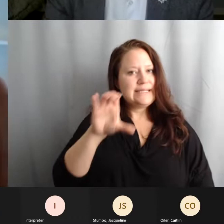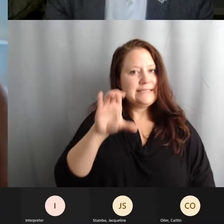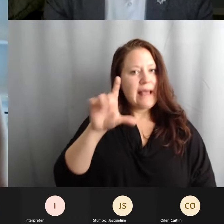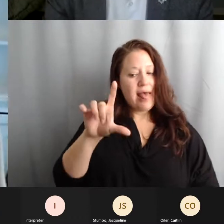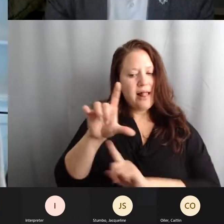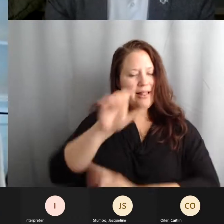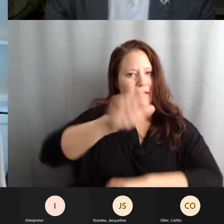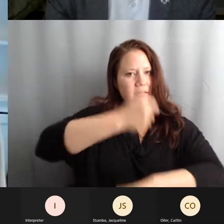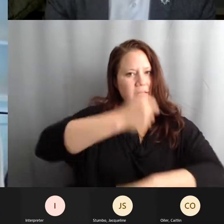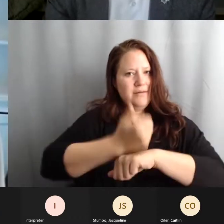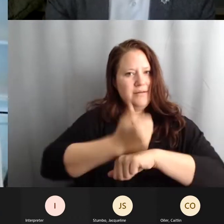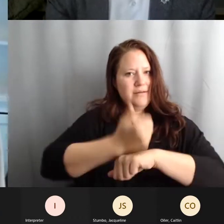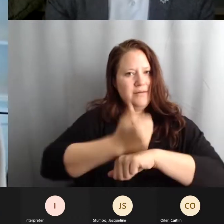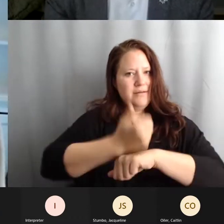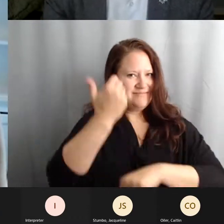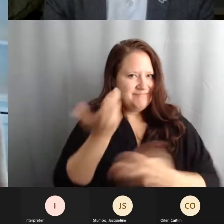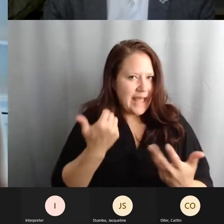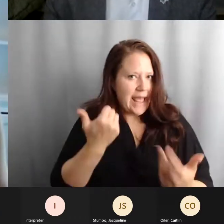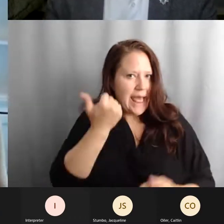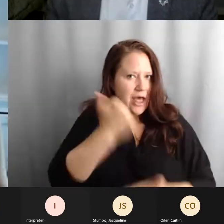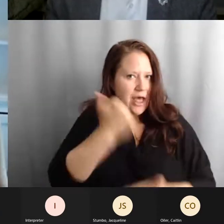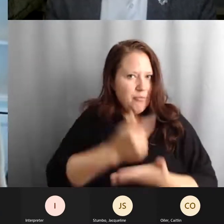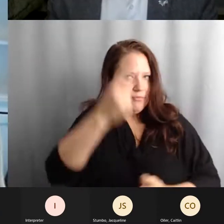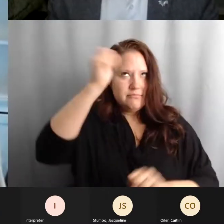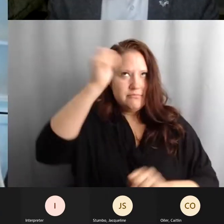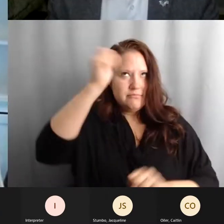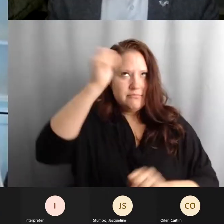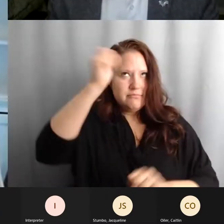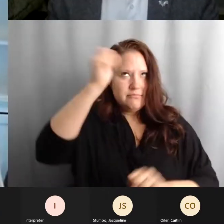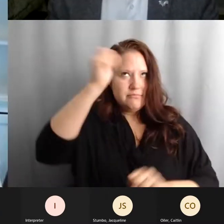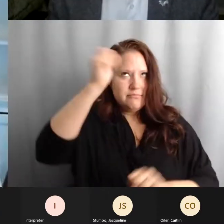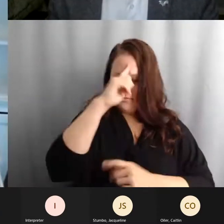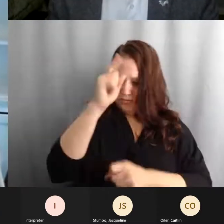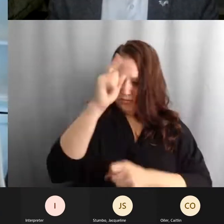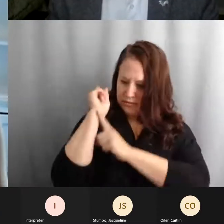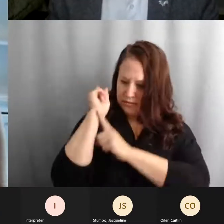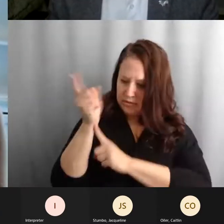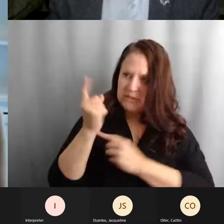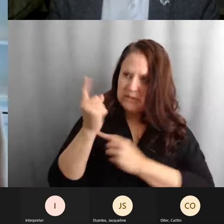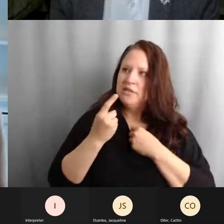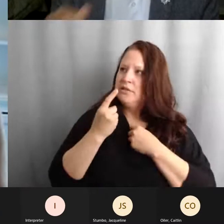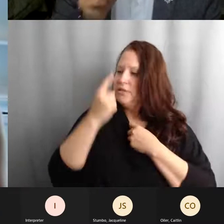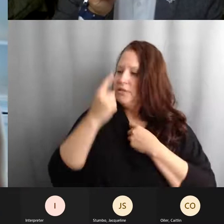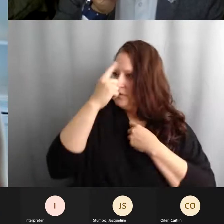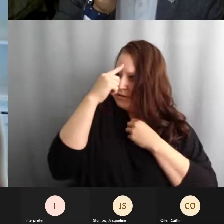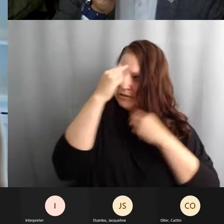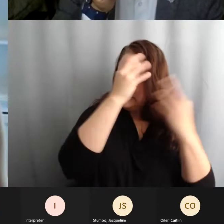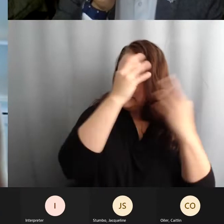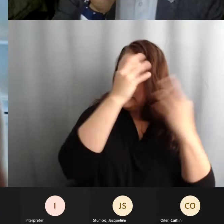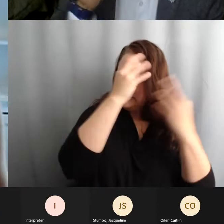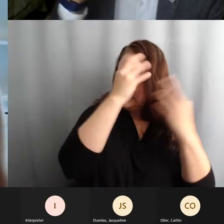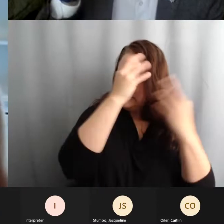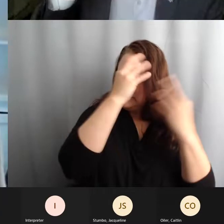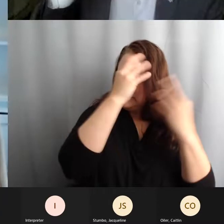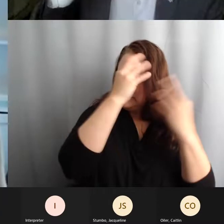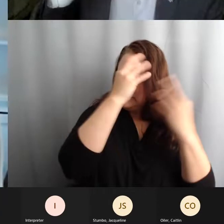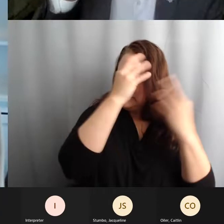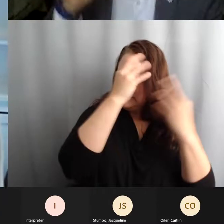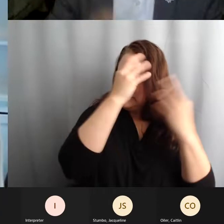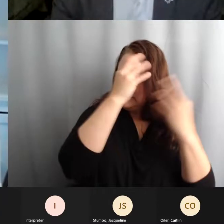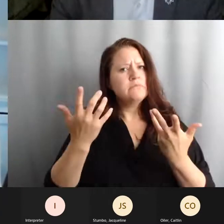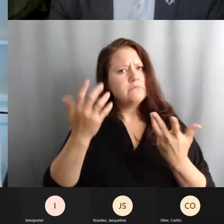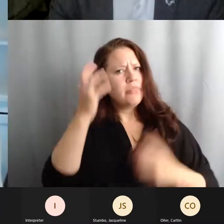there to help you brainstorm. Sometimes you get in a moment where it's just hard to think through what you need to do. And that's what